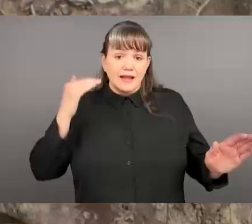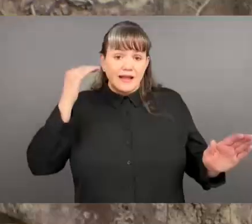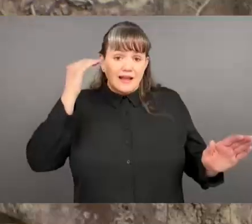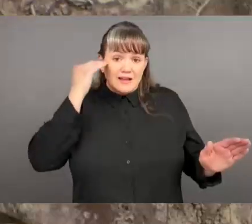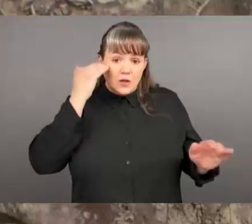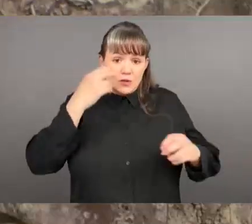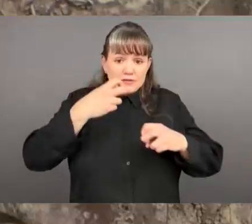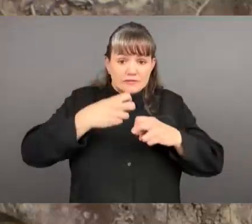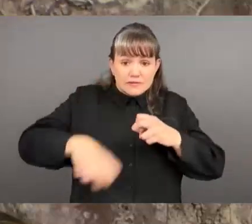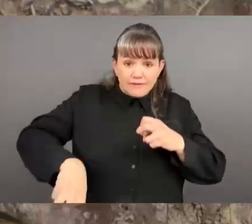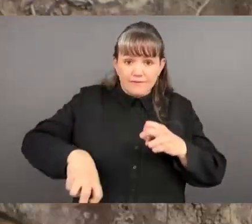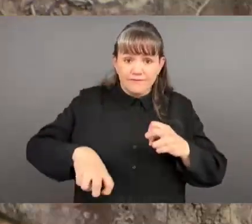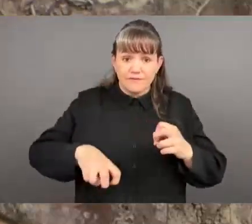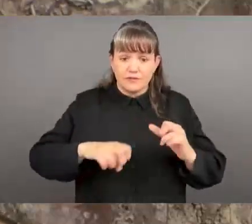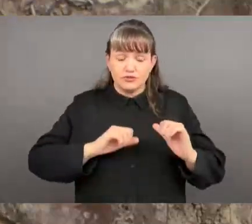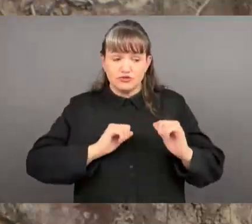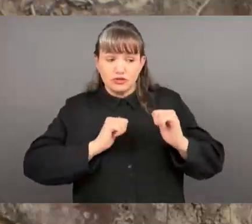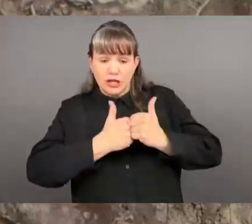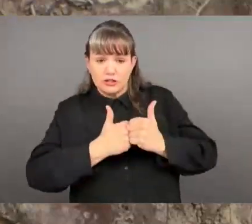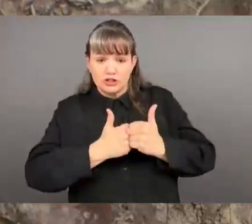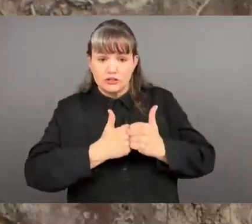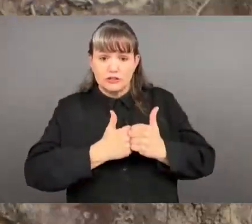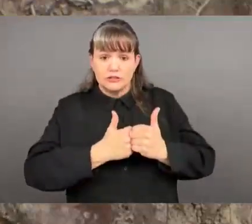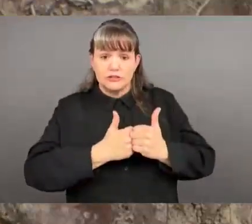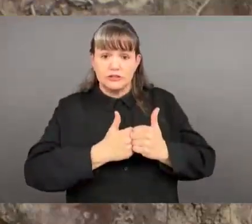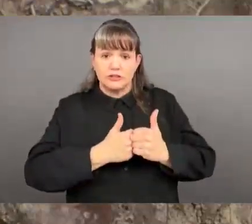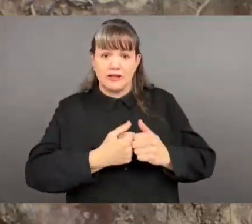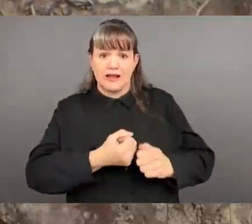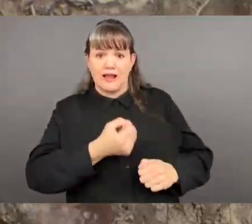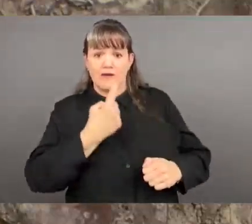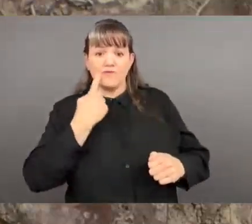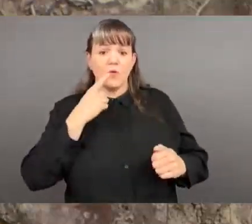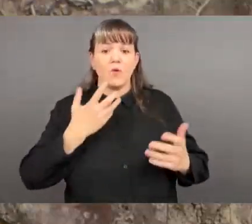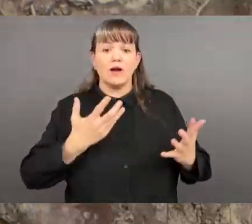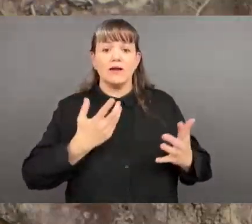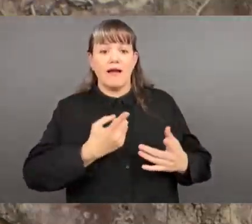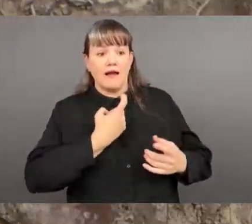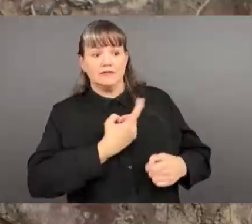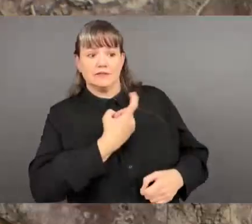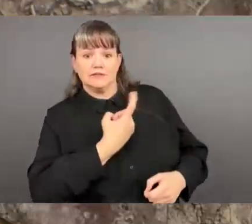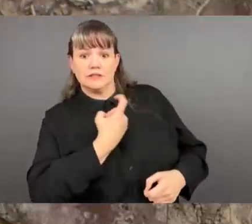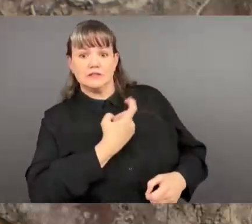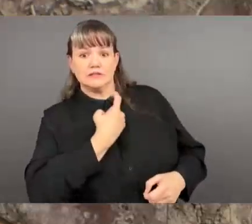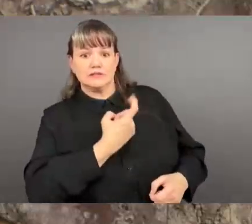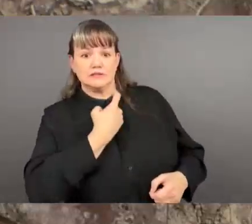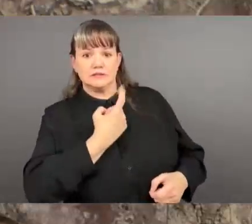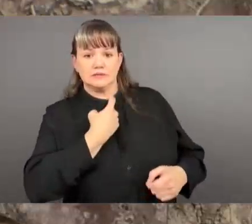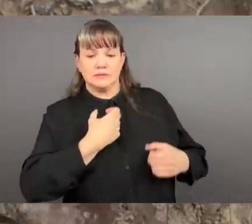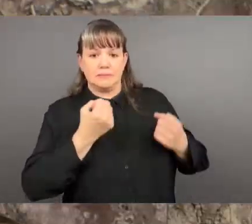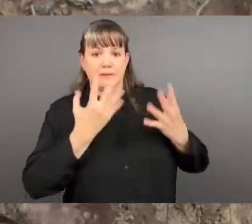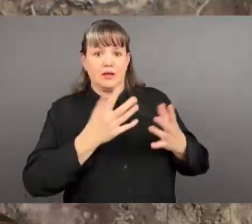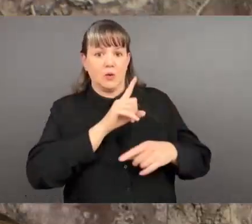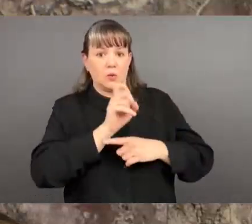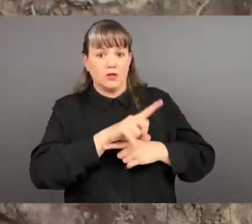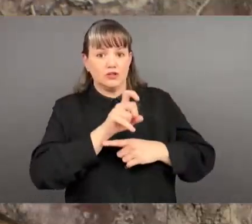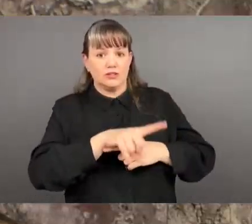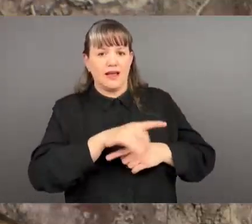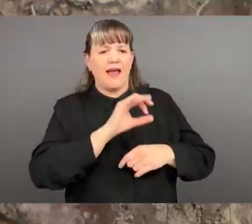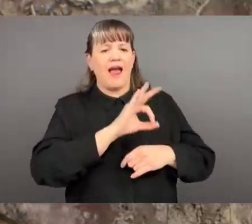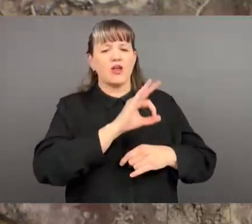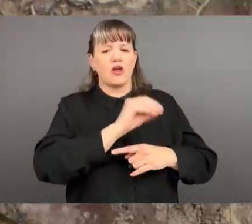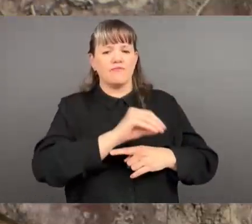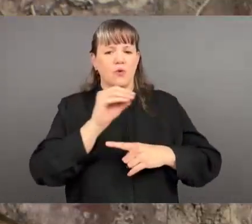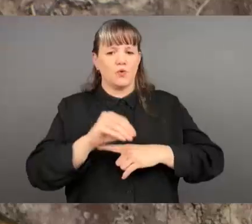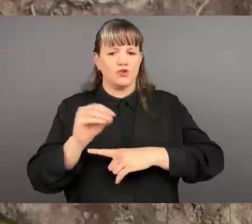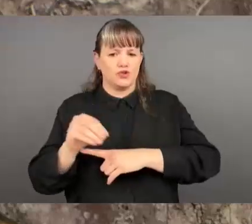multiple out-of-order questions in a row, Honourable Speaker. But that's okay. The member from Surrey